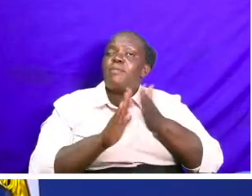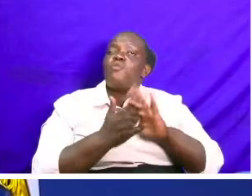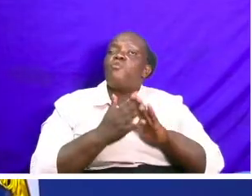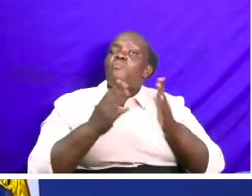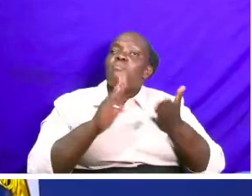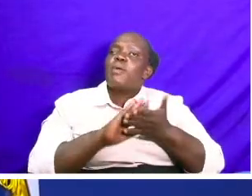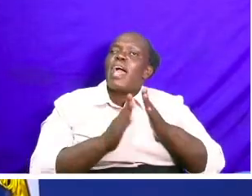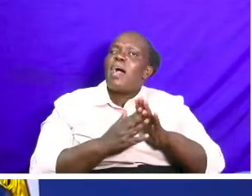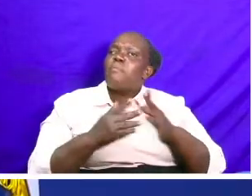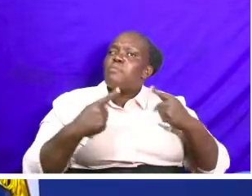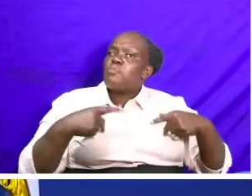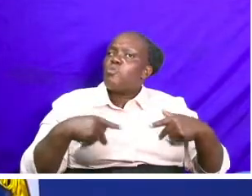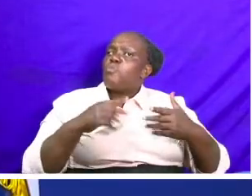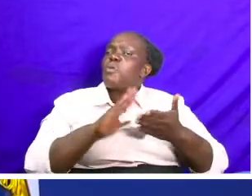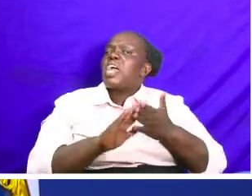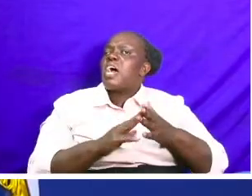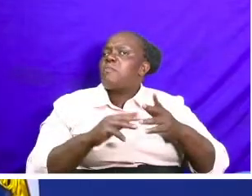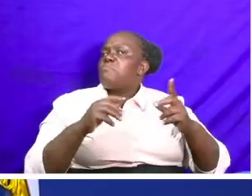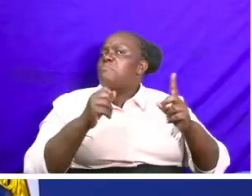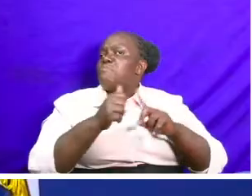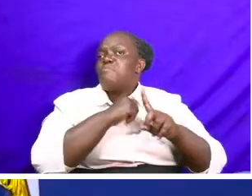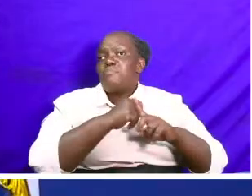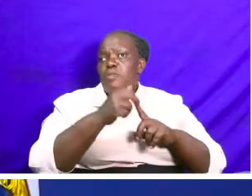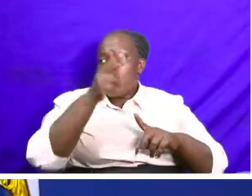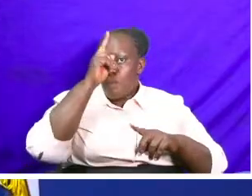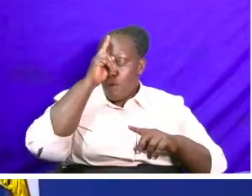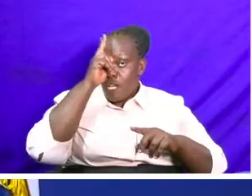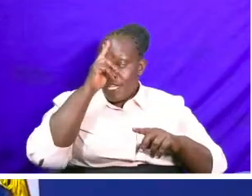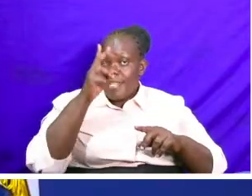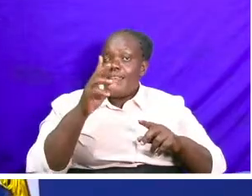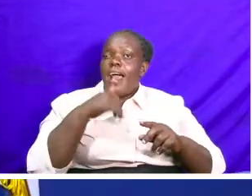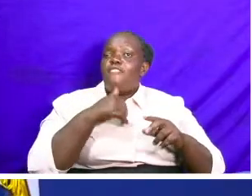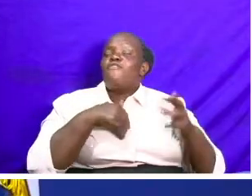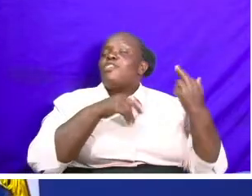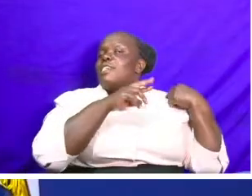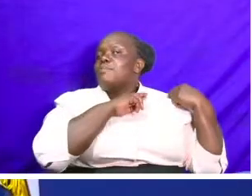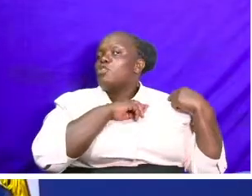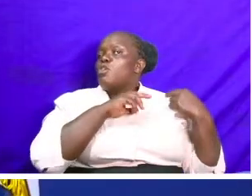rioters, the police have got responsibility to maintain law and order.